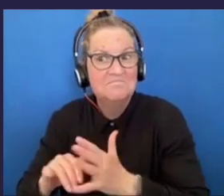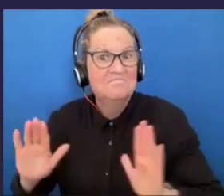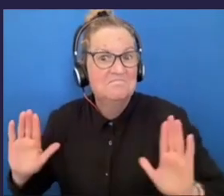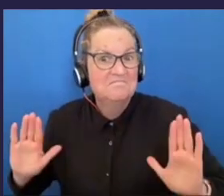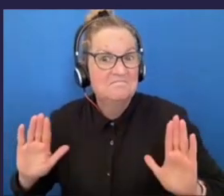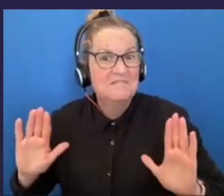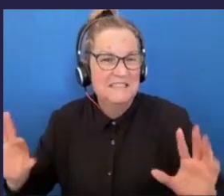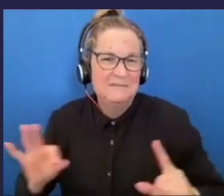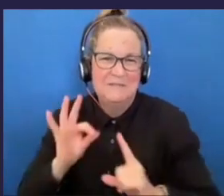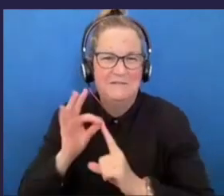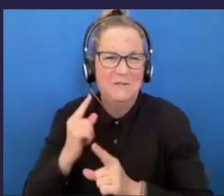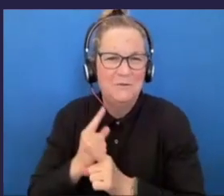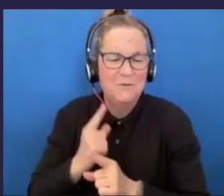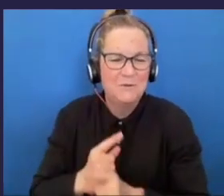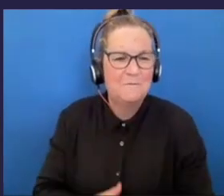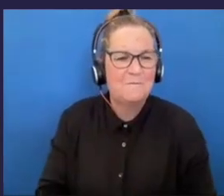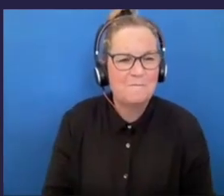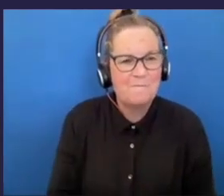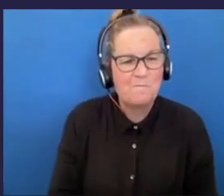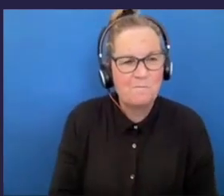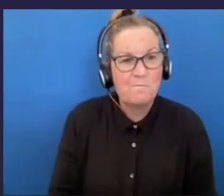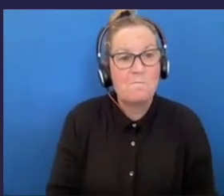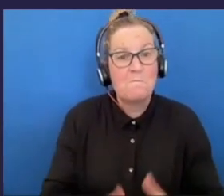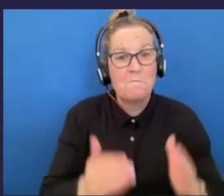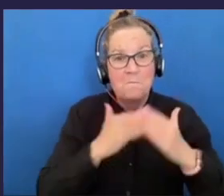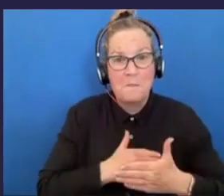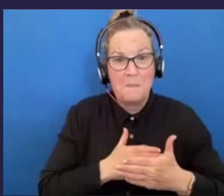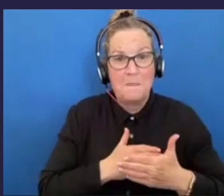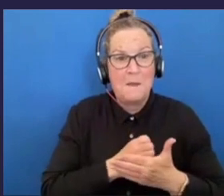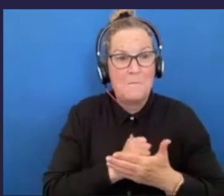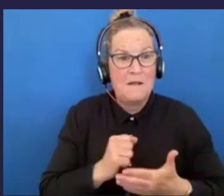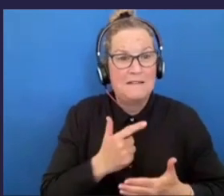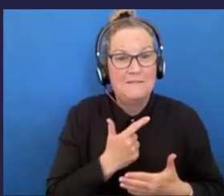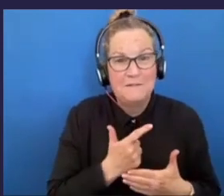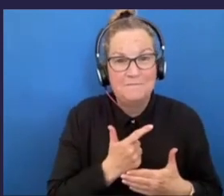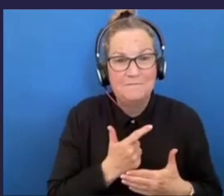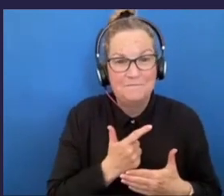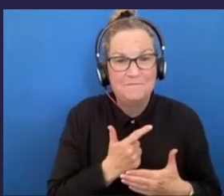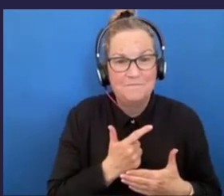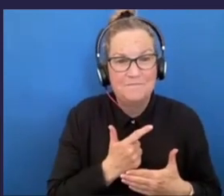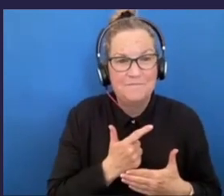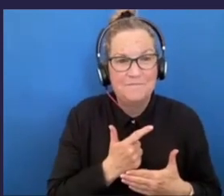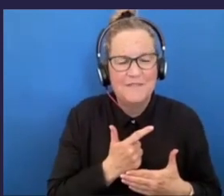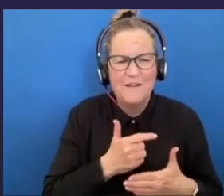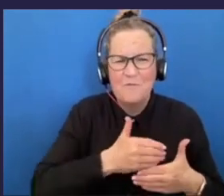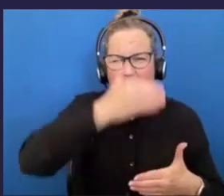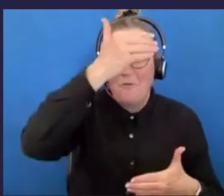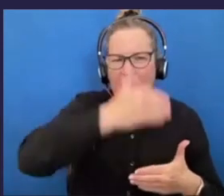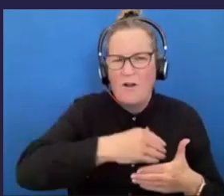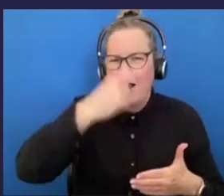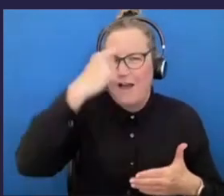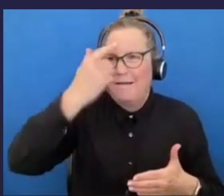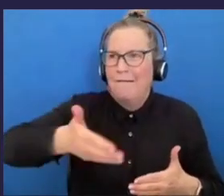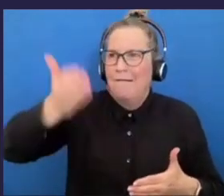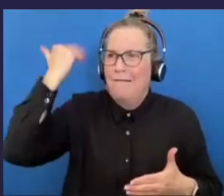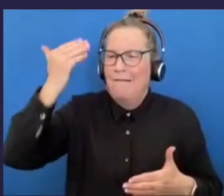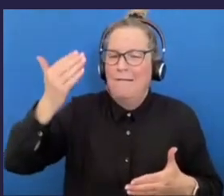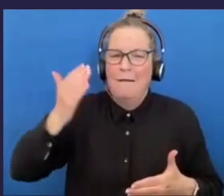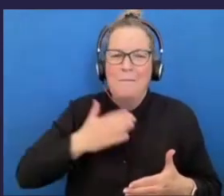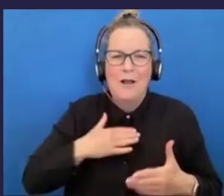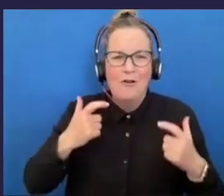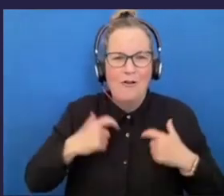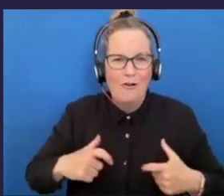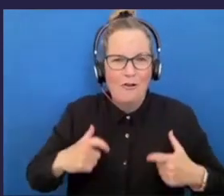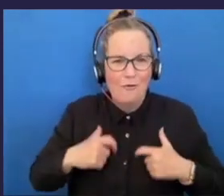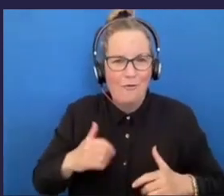So here, number 7, we've got a picture of some bricks. And this makes me think back to early in my career as a social worker. My dad always told